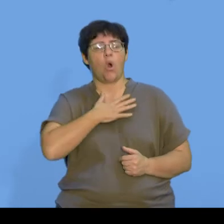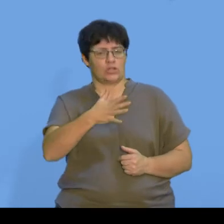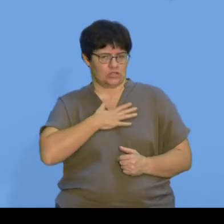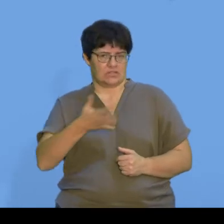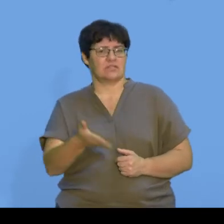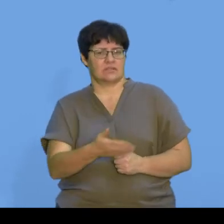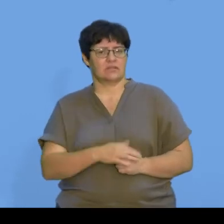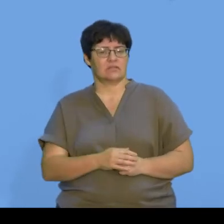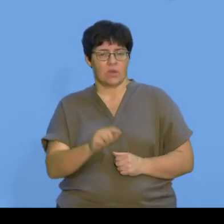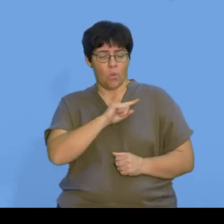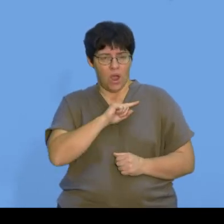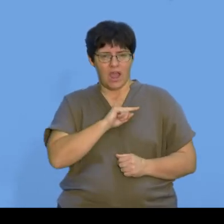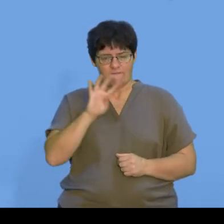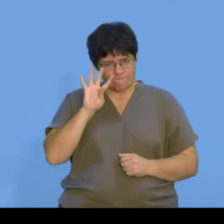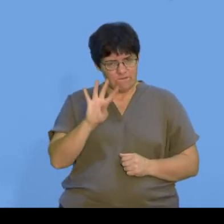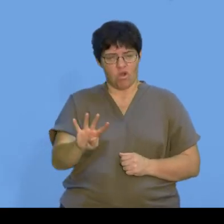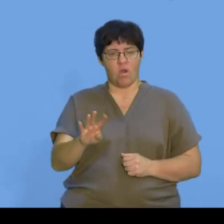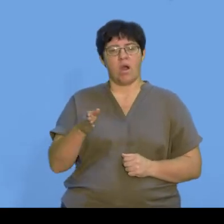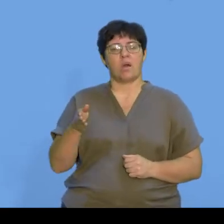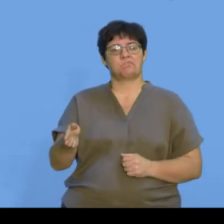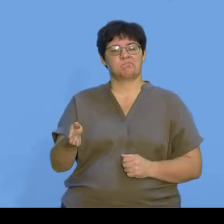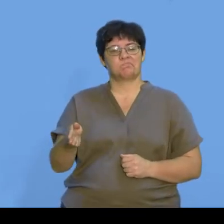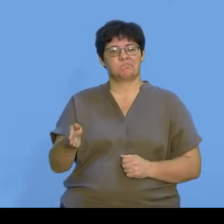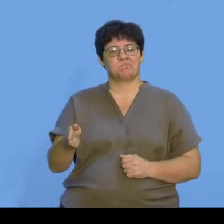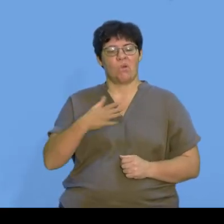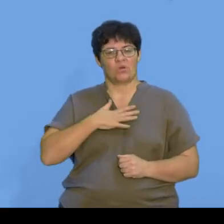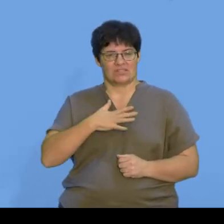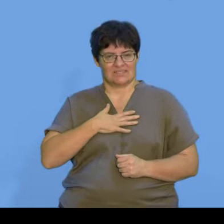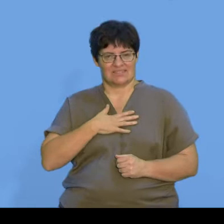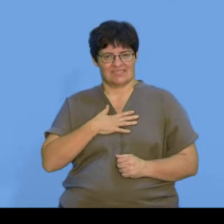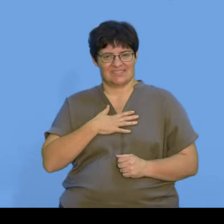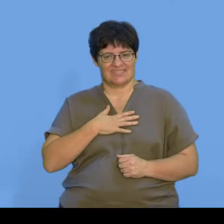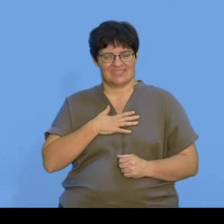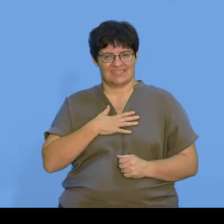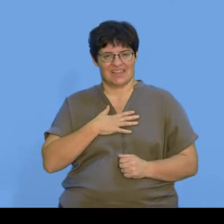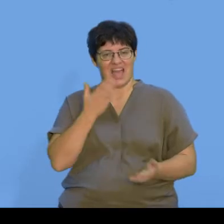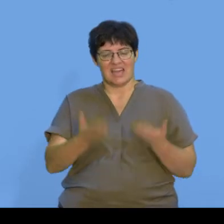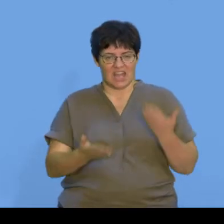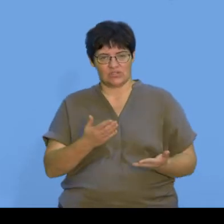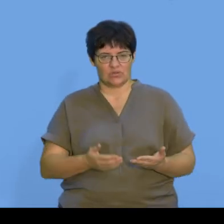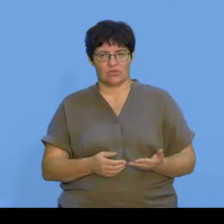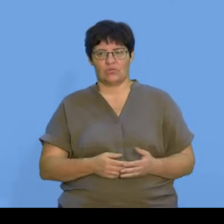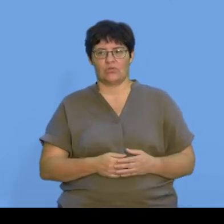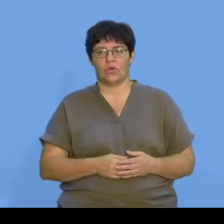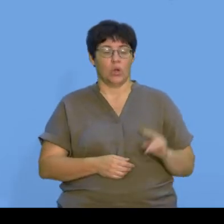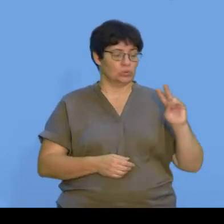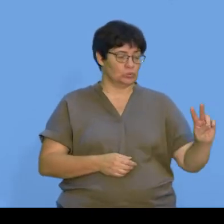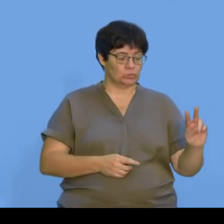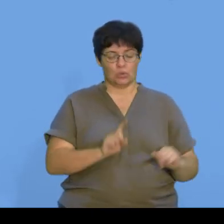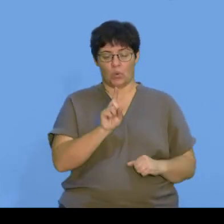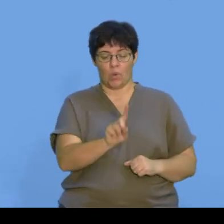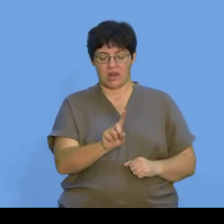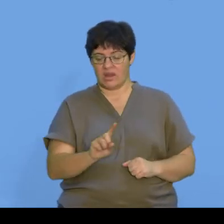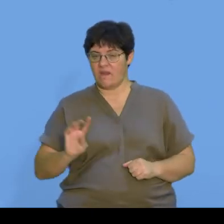even tell from the formula, there is 4 atoms of oxygen, or the ratio is 4, is